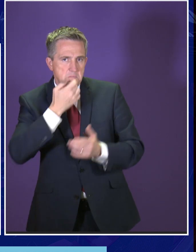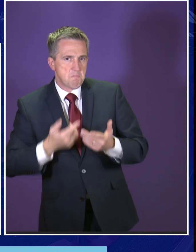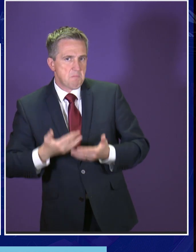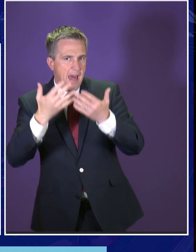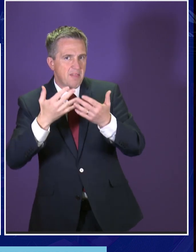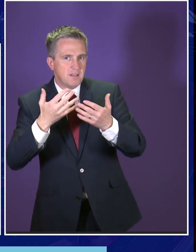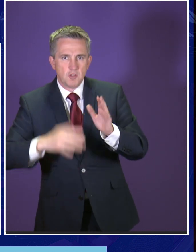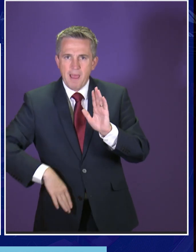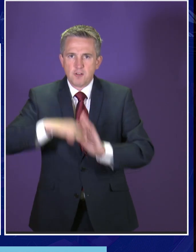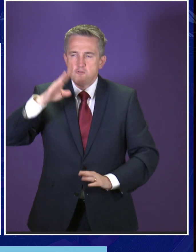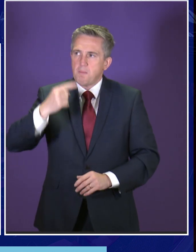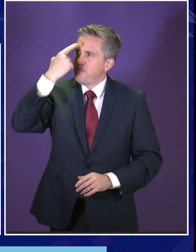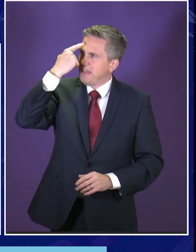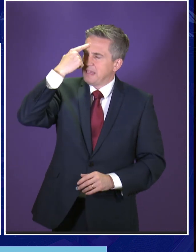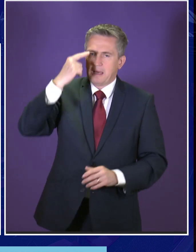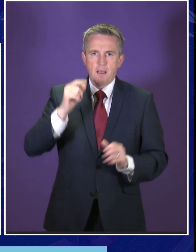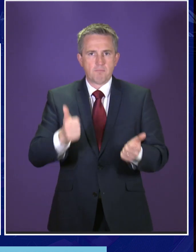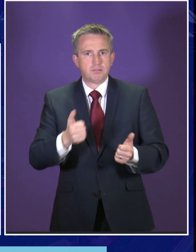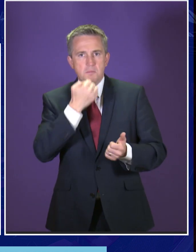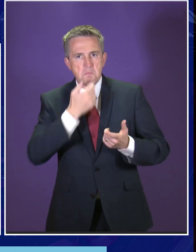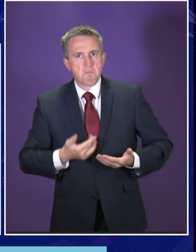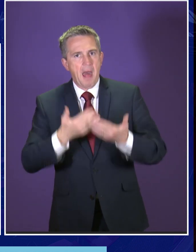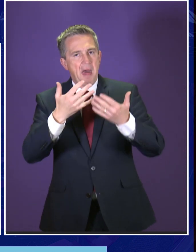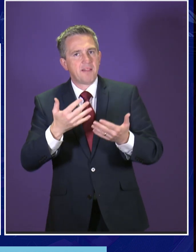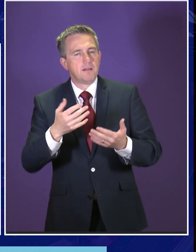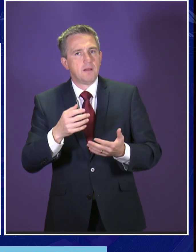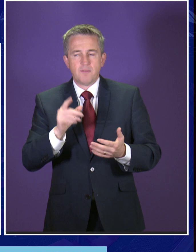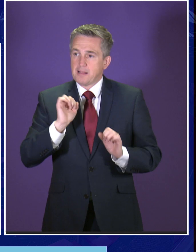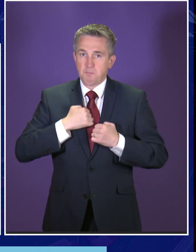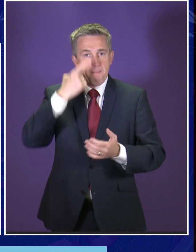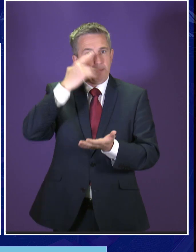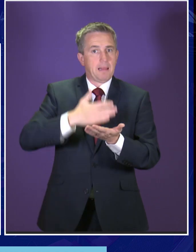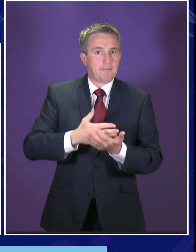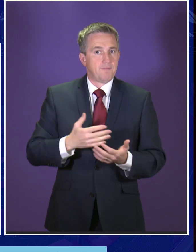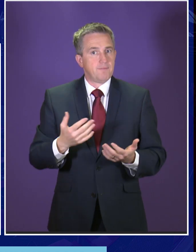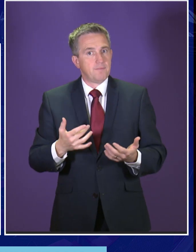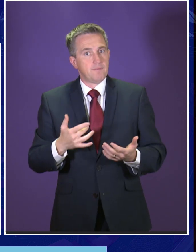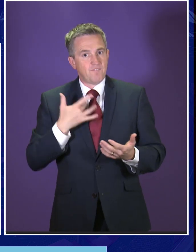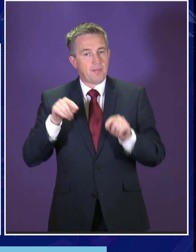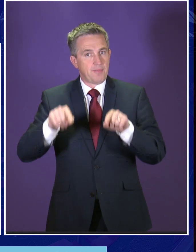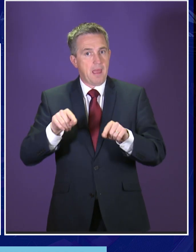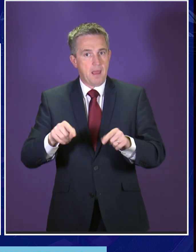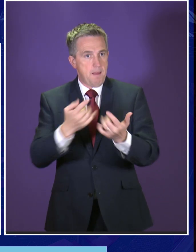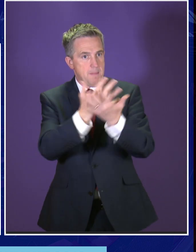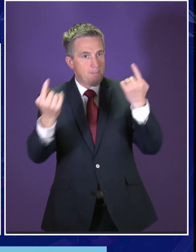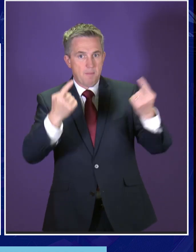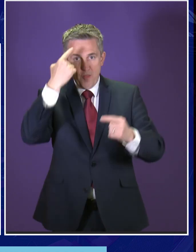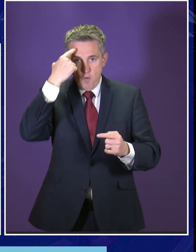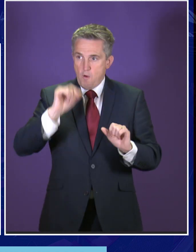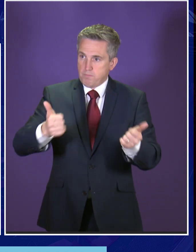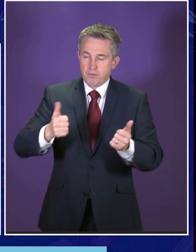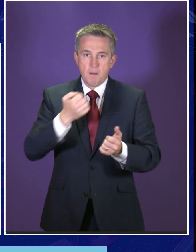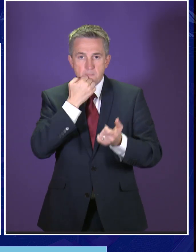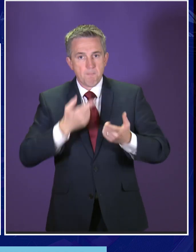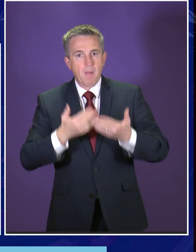up thinking I was a genius mathematician for many years because it's the power of belief. And people believed that I was a genius, my